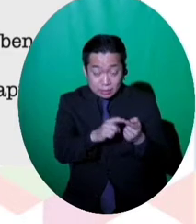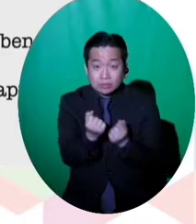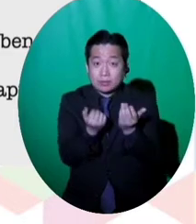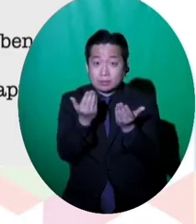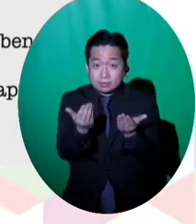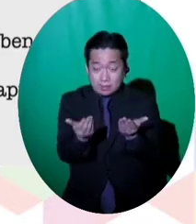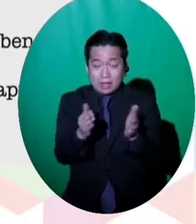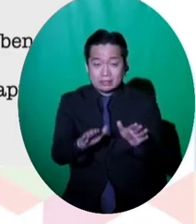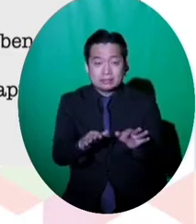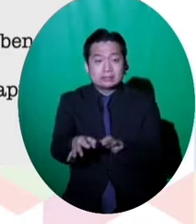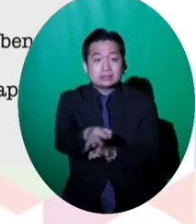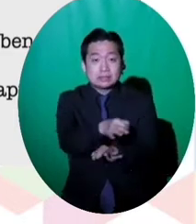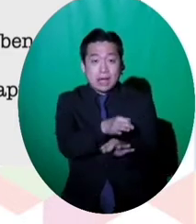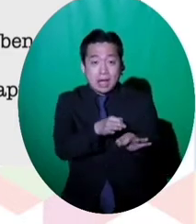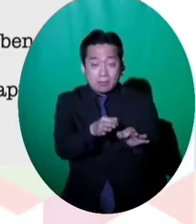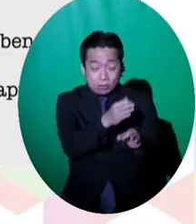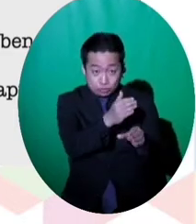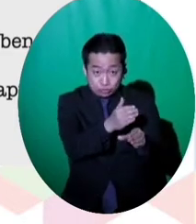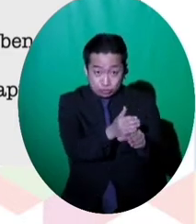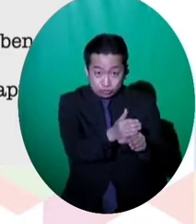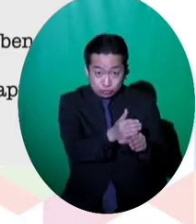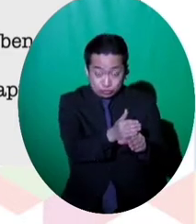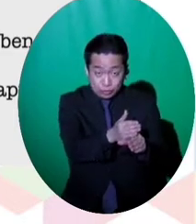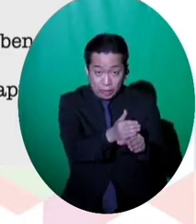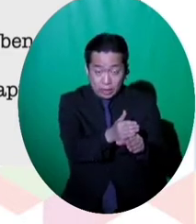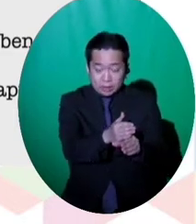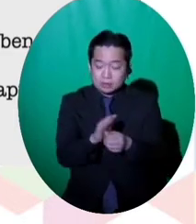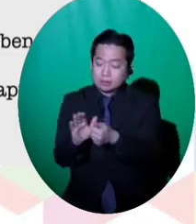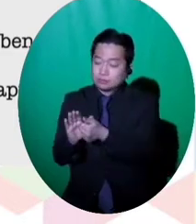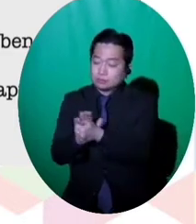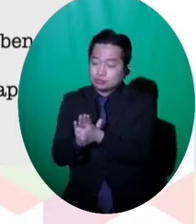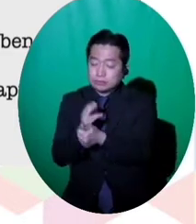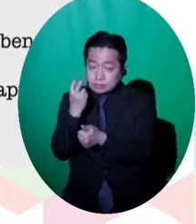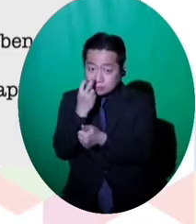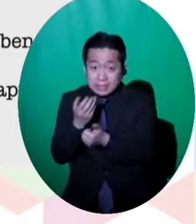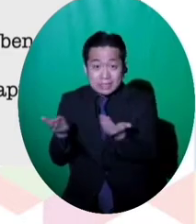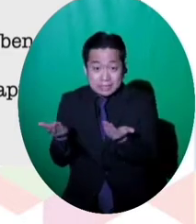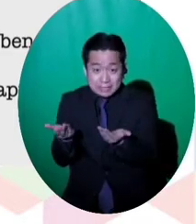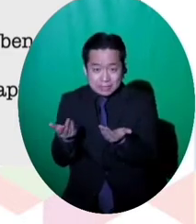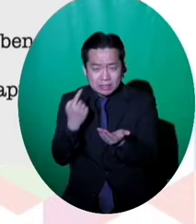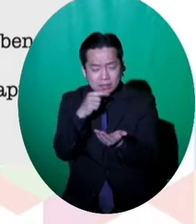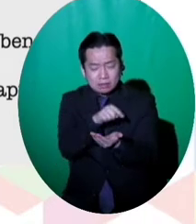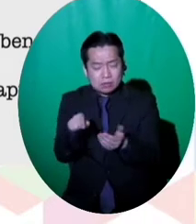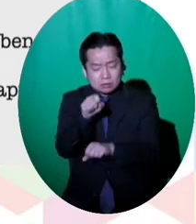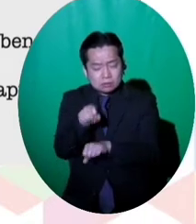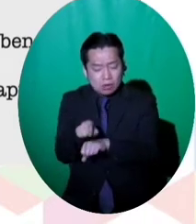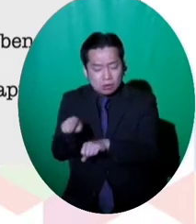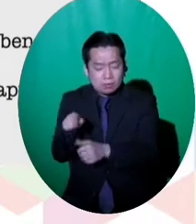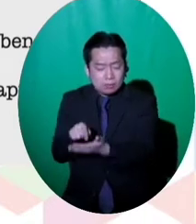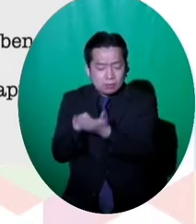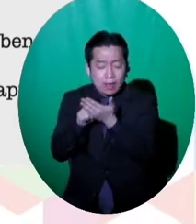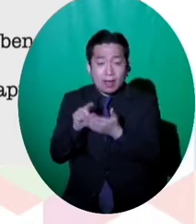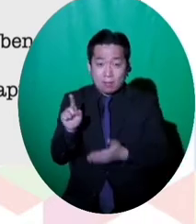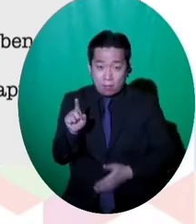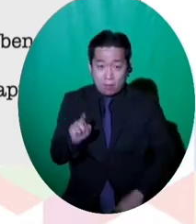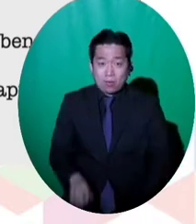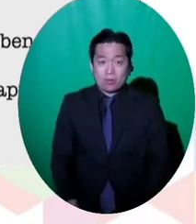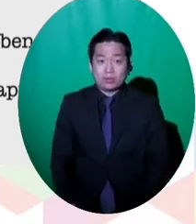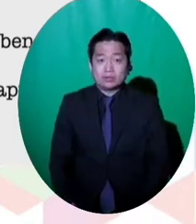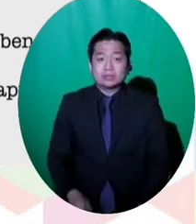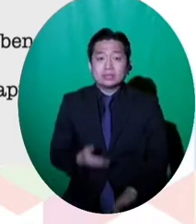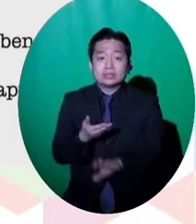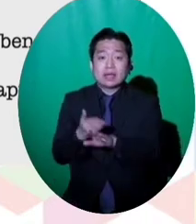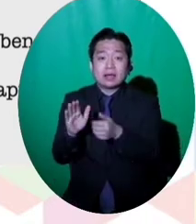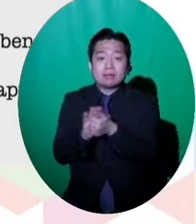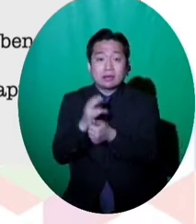or unpaid, is motivated to some extent by obligation, by responsibility, by affection, by altruism,